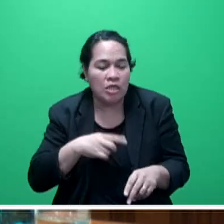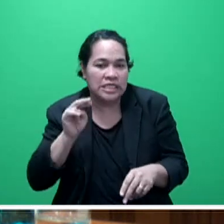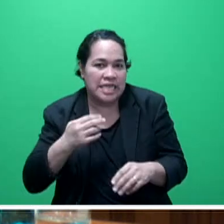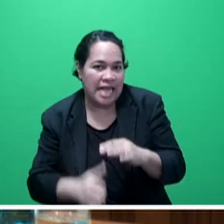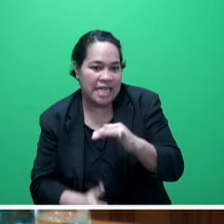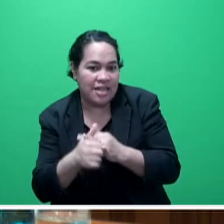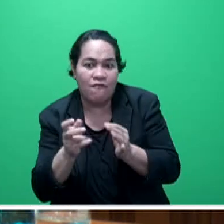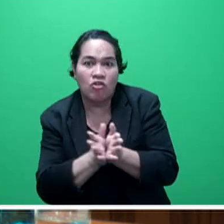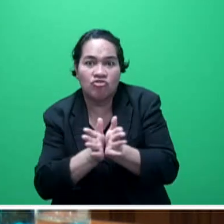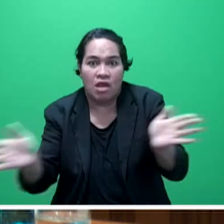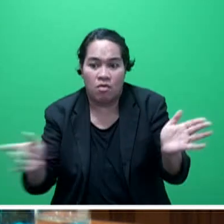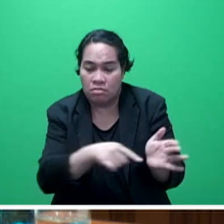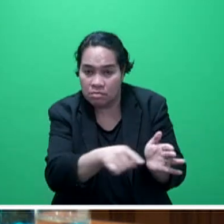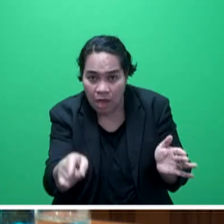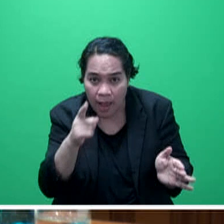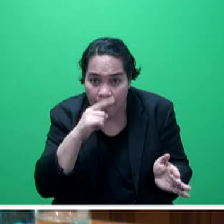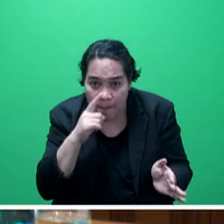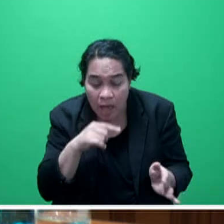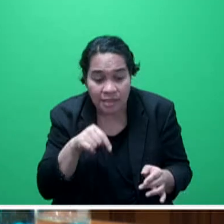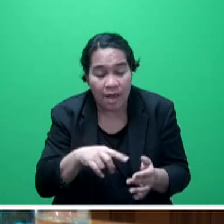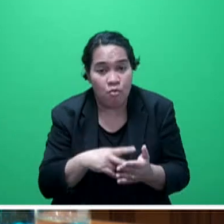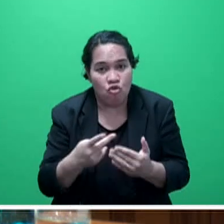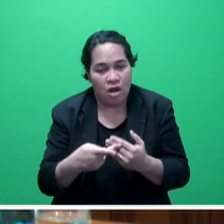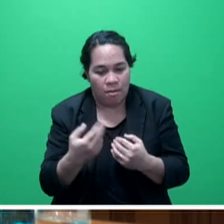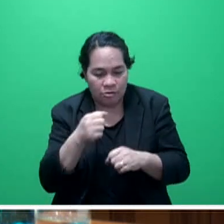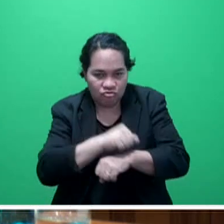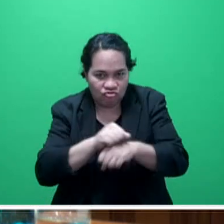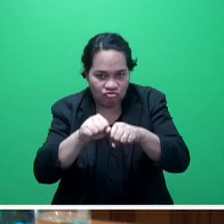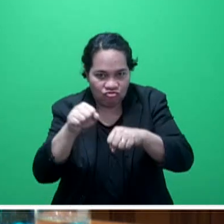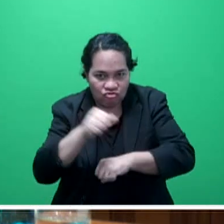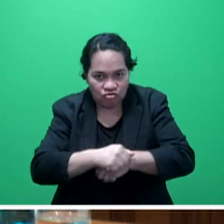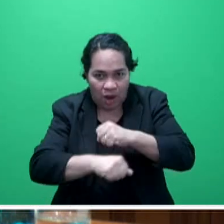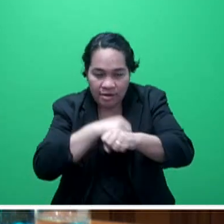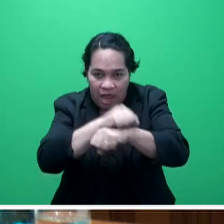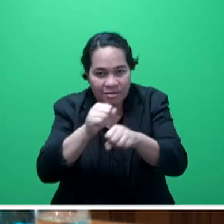larger community, this program has been restructured under a new cost model.